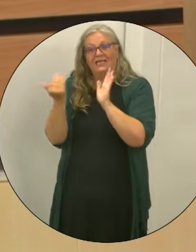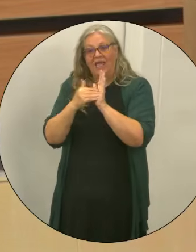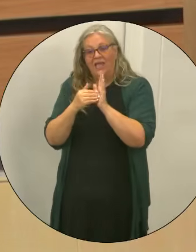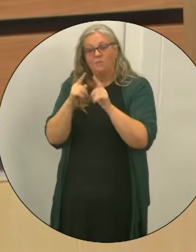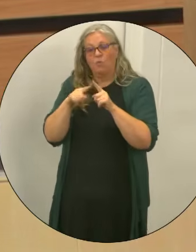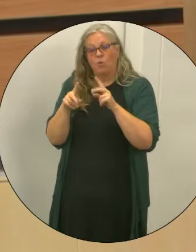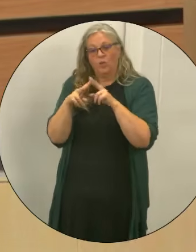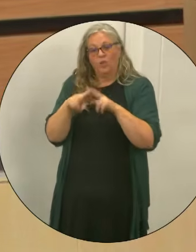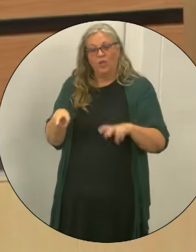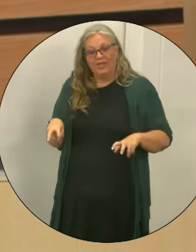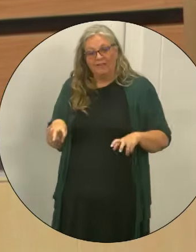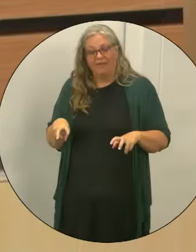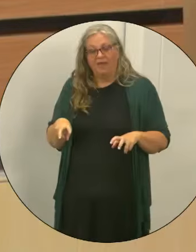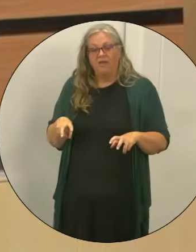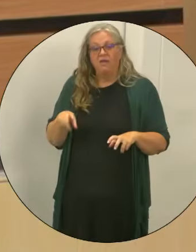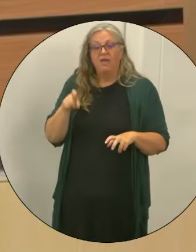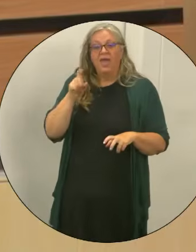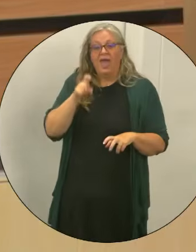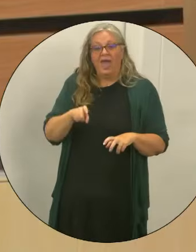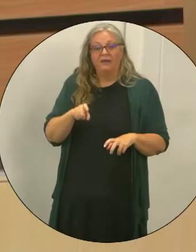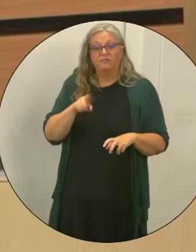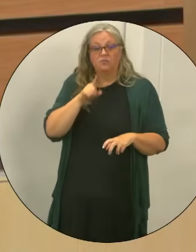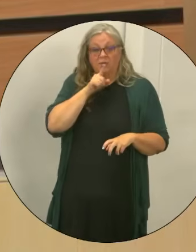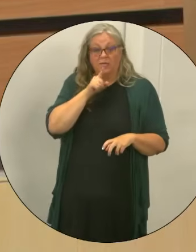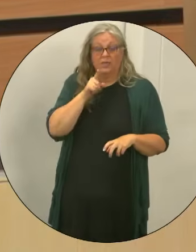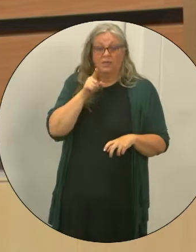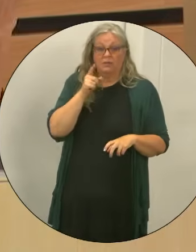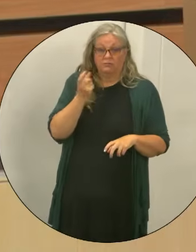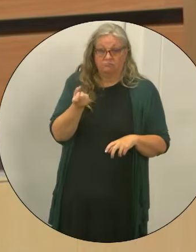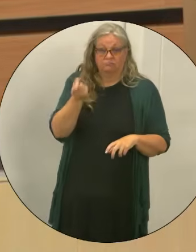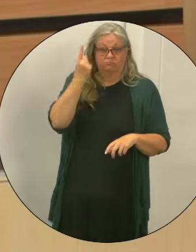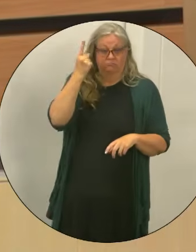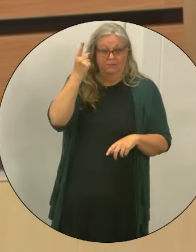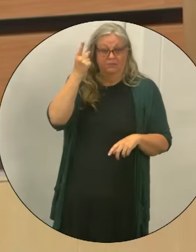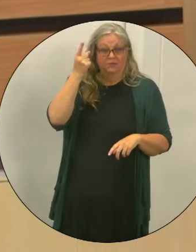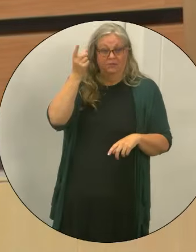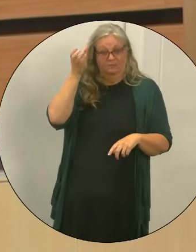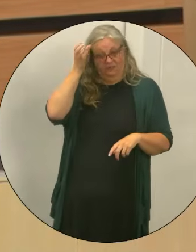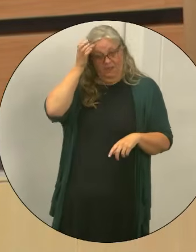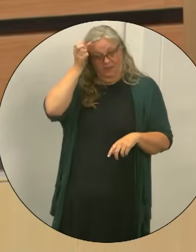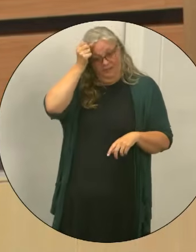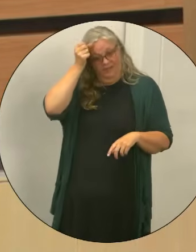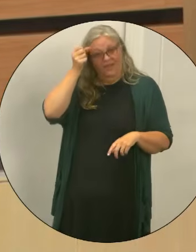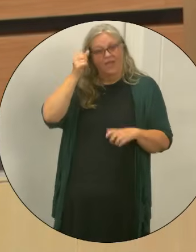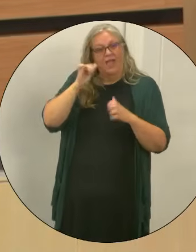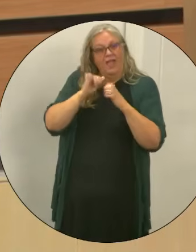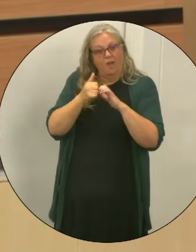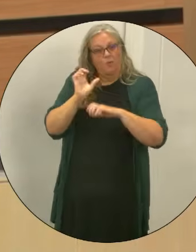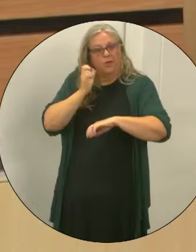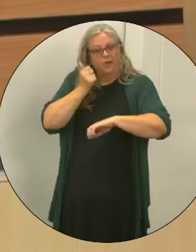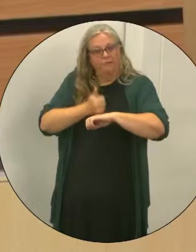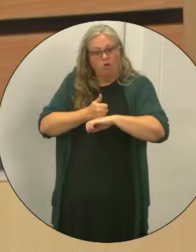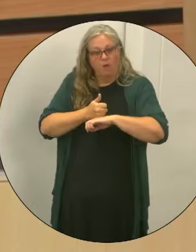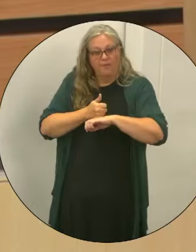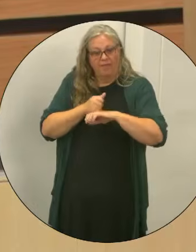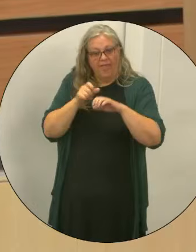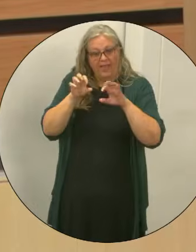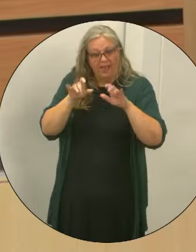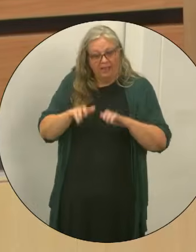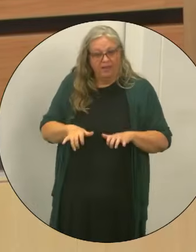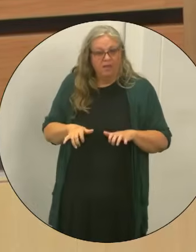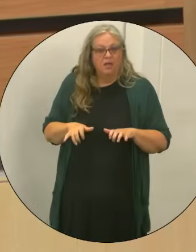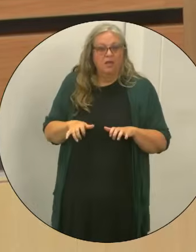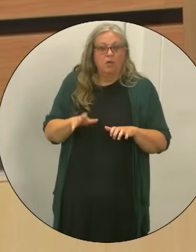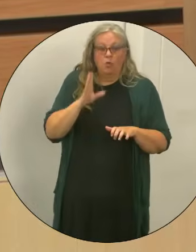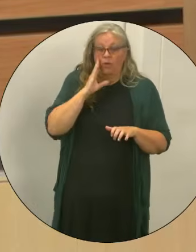looking at that, we have to be realistic and look at how we're going to formulate this to be able to, is it going to be something